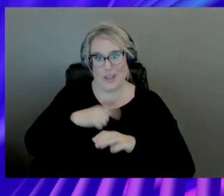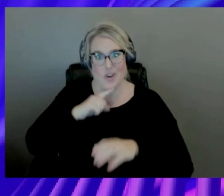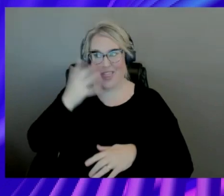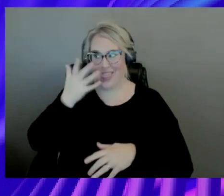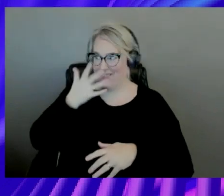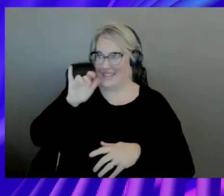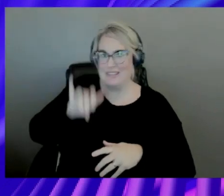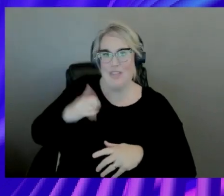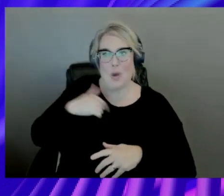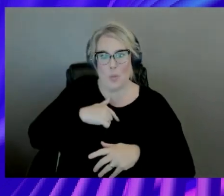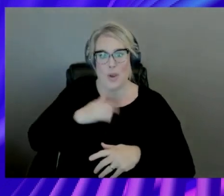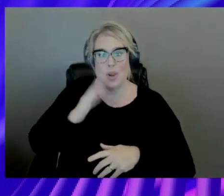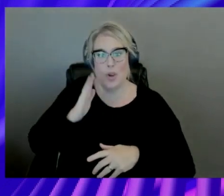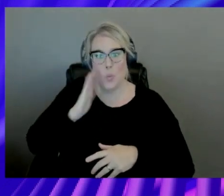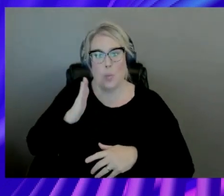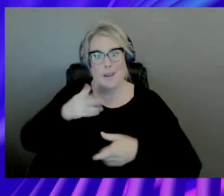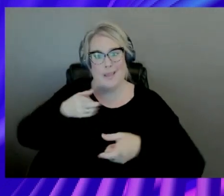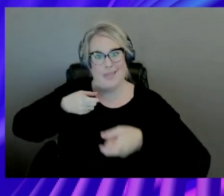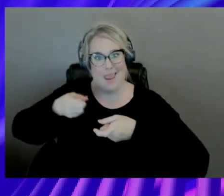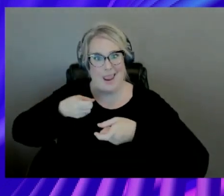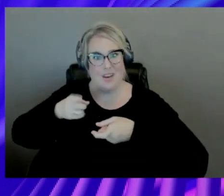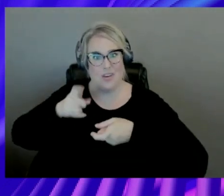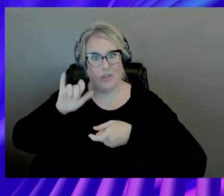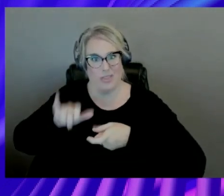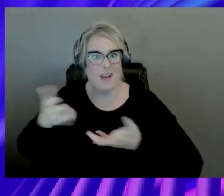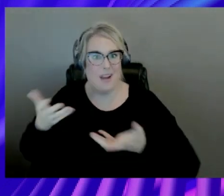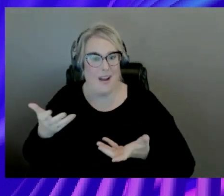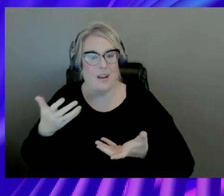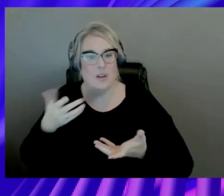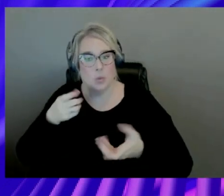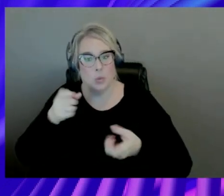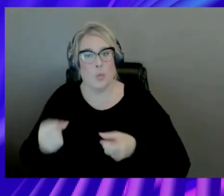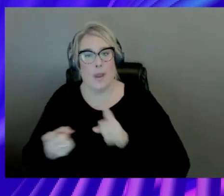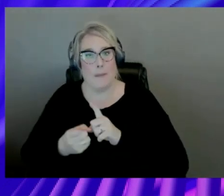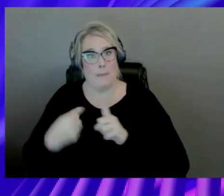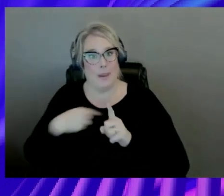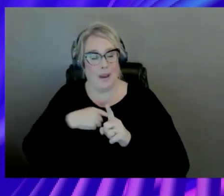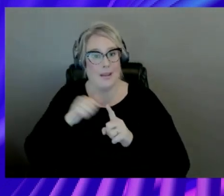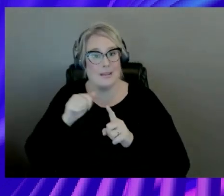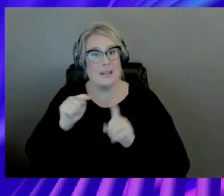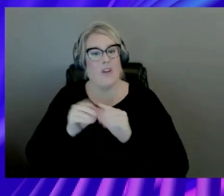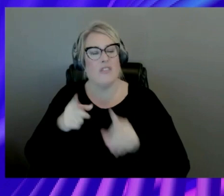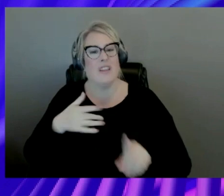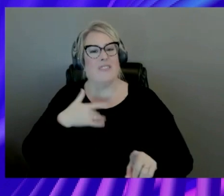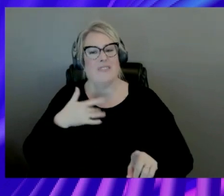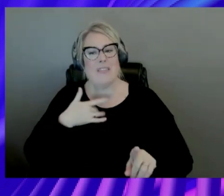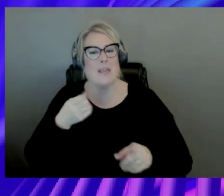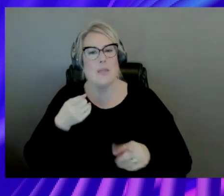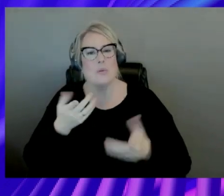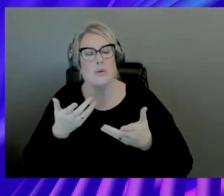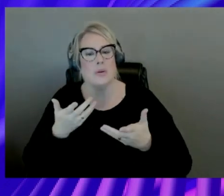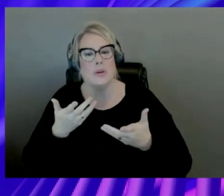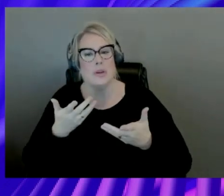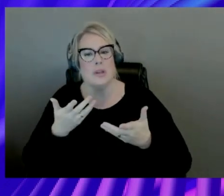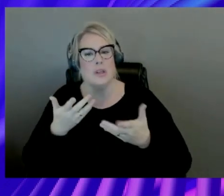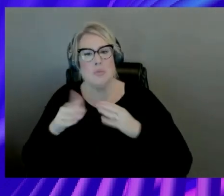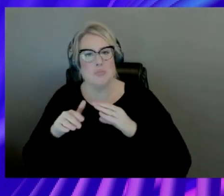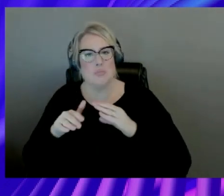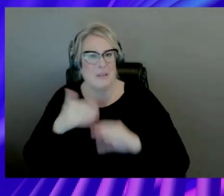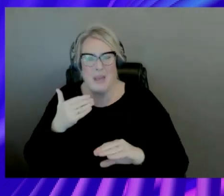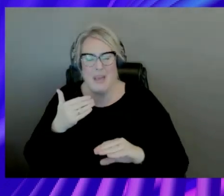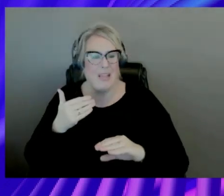we're going to be handling, and you can meet us at these major conferences if you don't feel that you'd like to email us directly and you just want to chat with